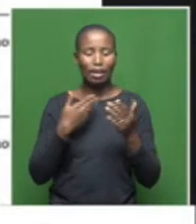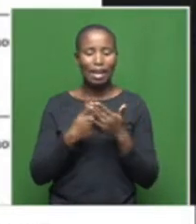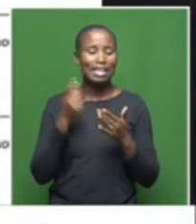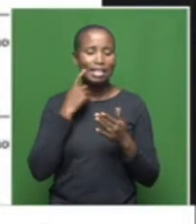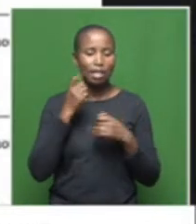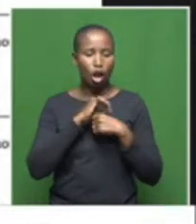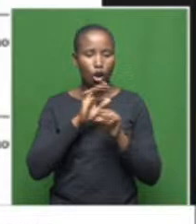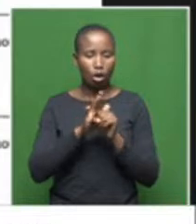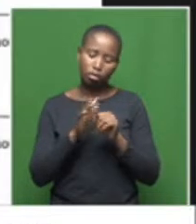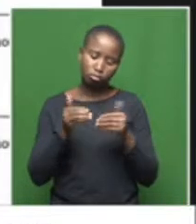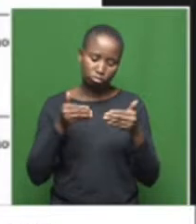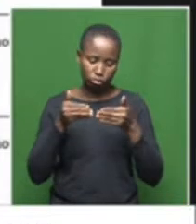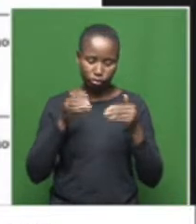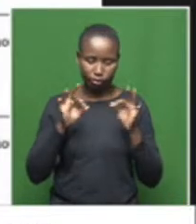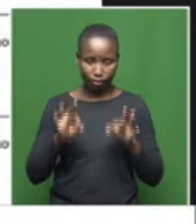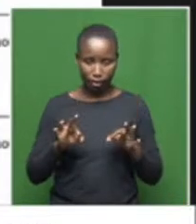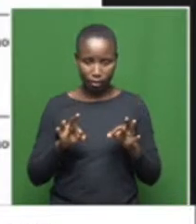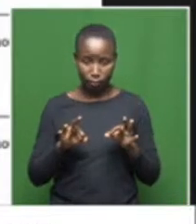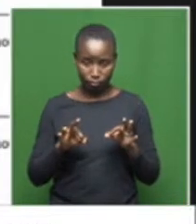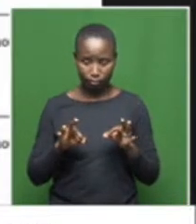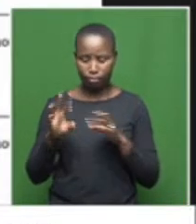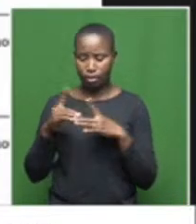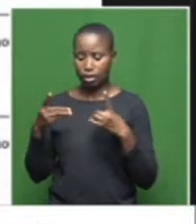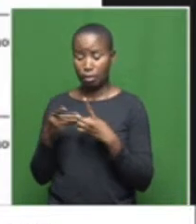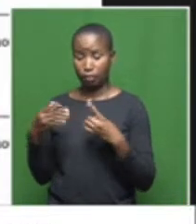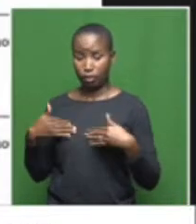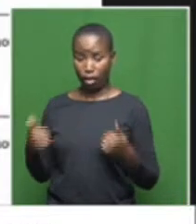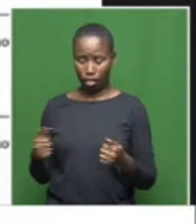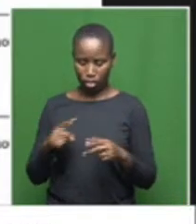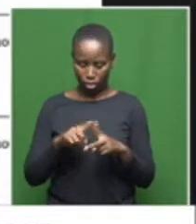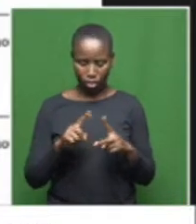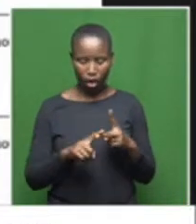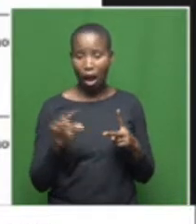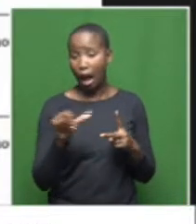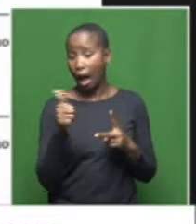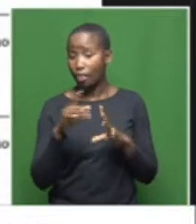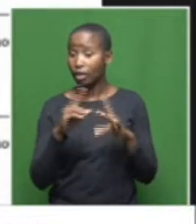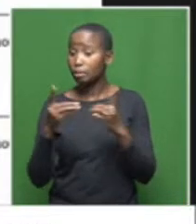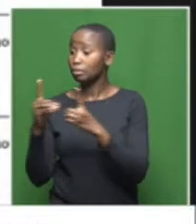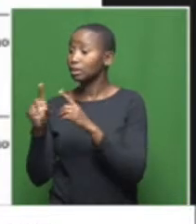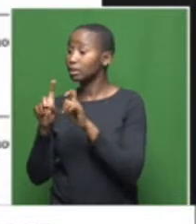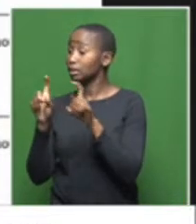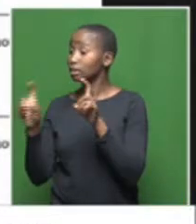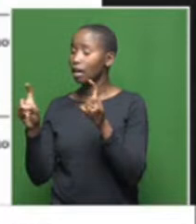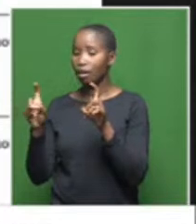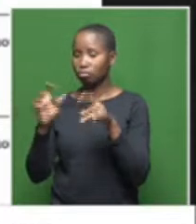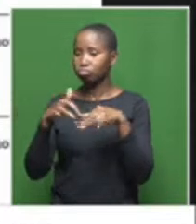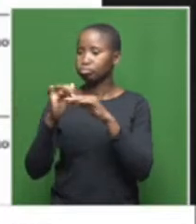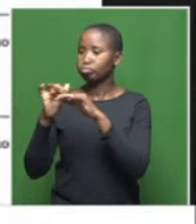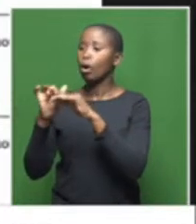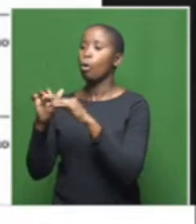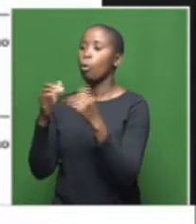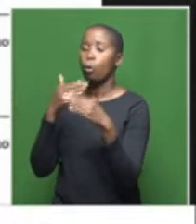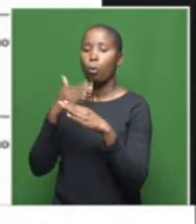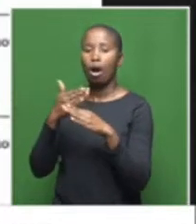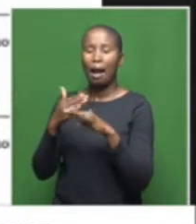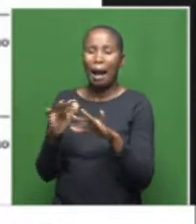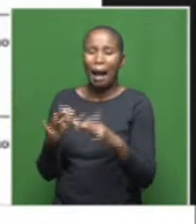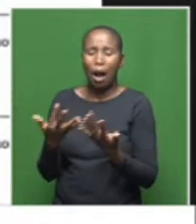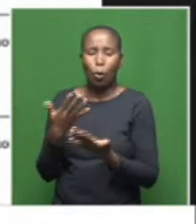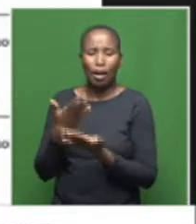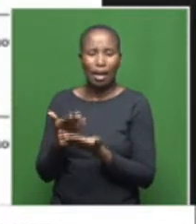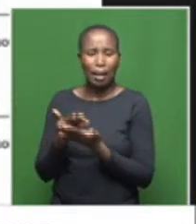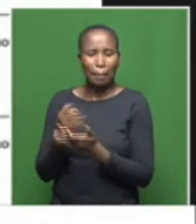pandemic. The Department of Health and other departments were given the task to come with other instruments which could be used